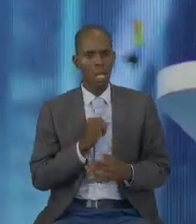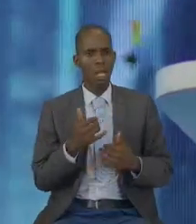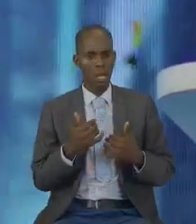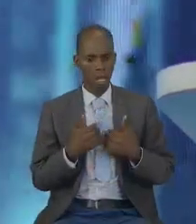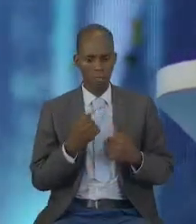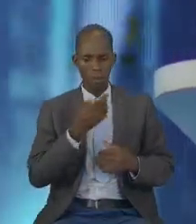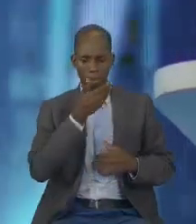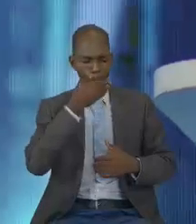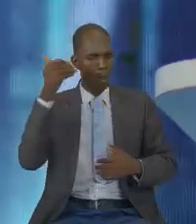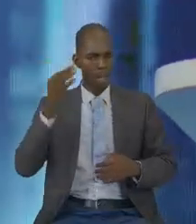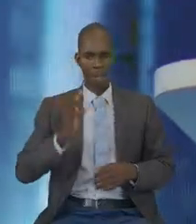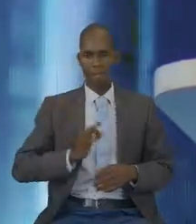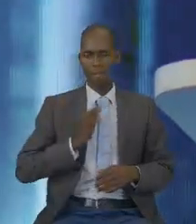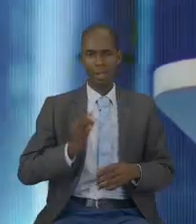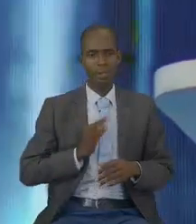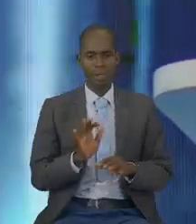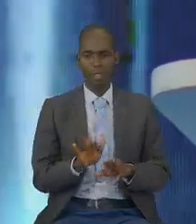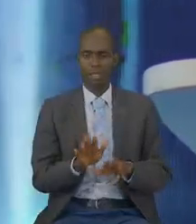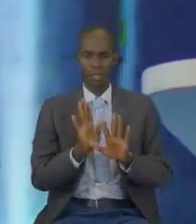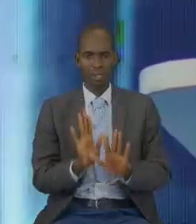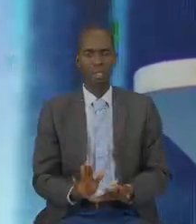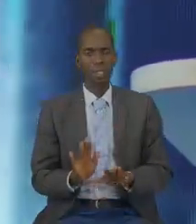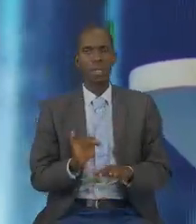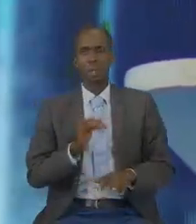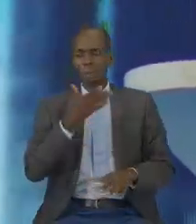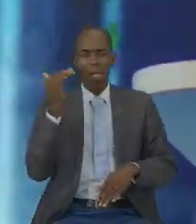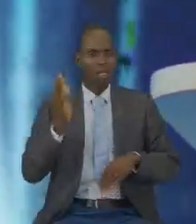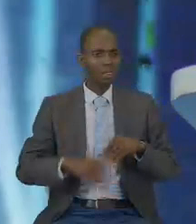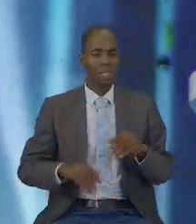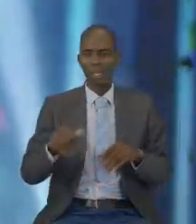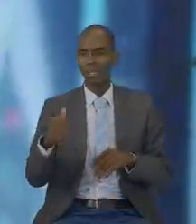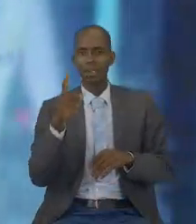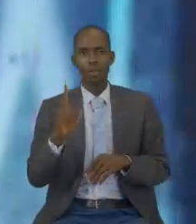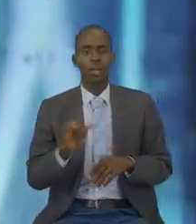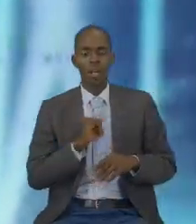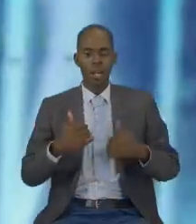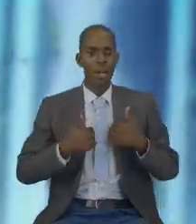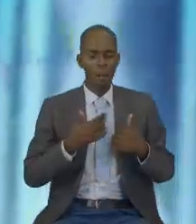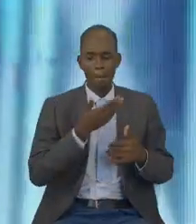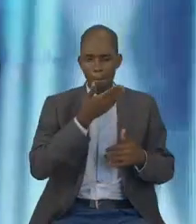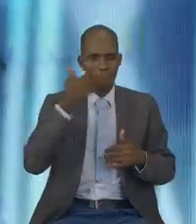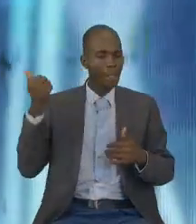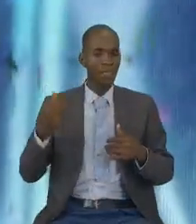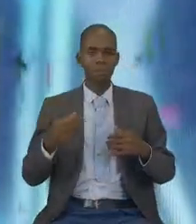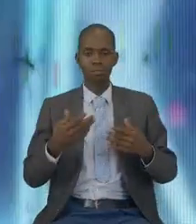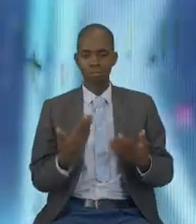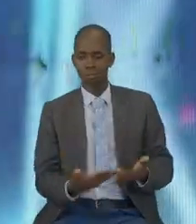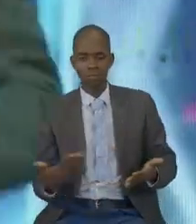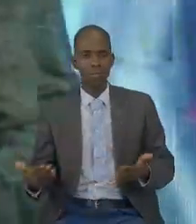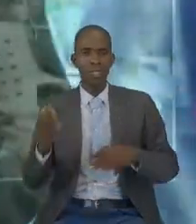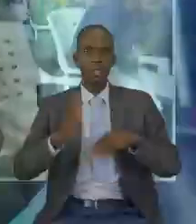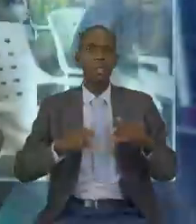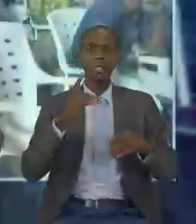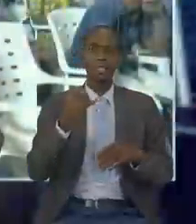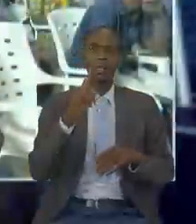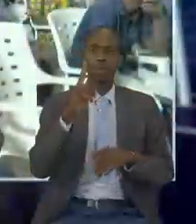tailor, better than the tailor of heaven. I have the best material, better than the material from heaven.